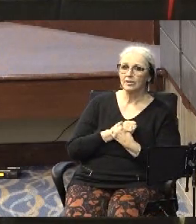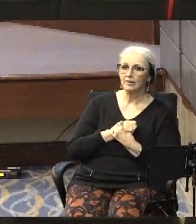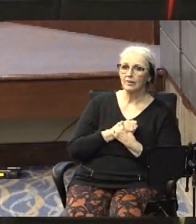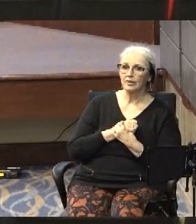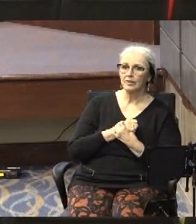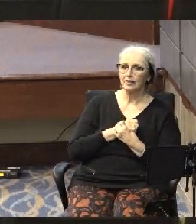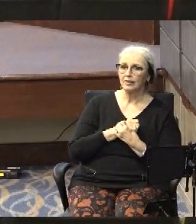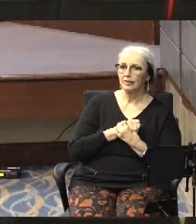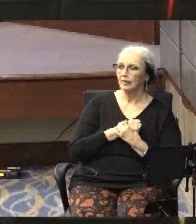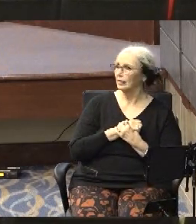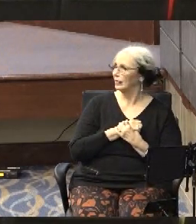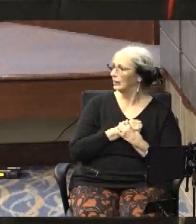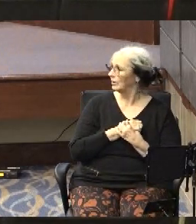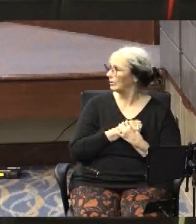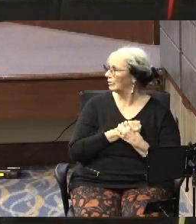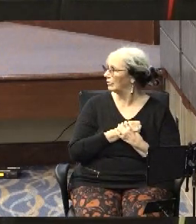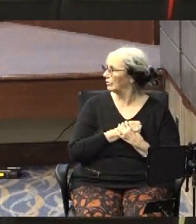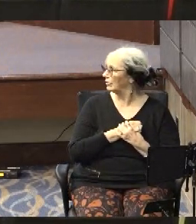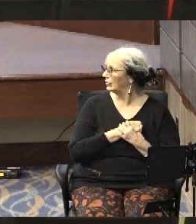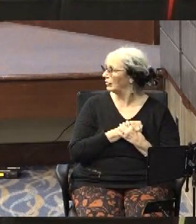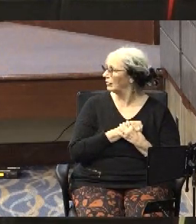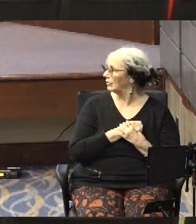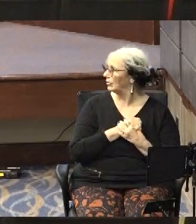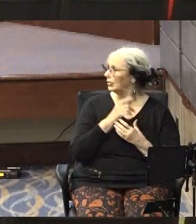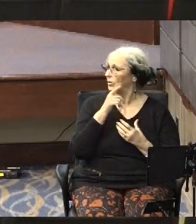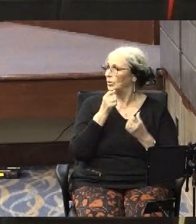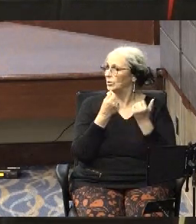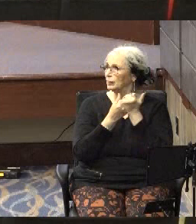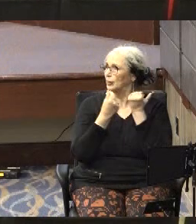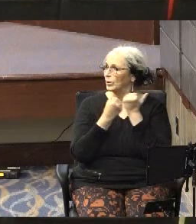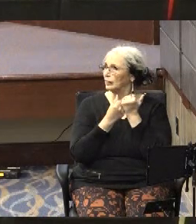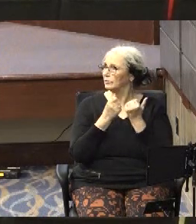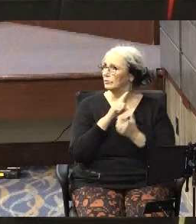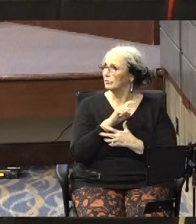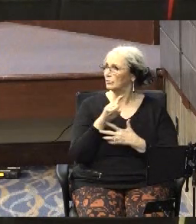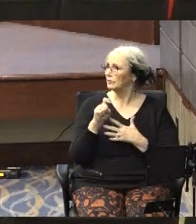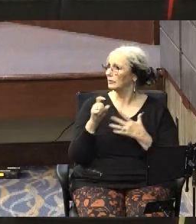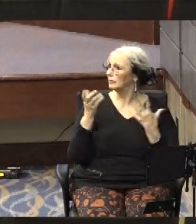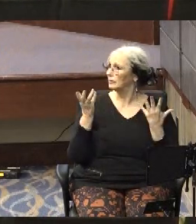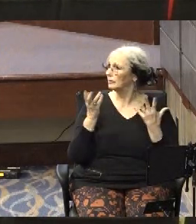say your name. Are there any others in support?